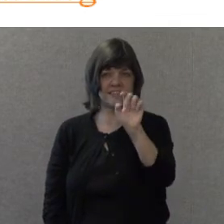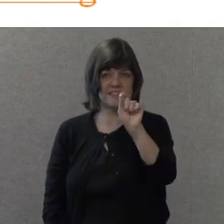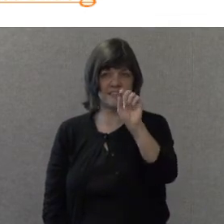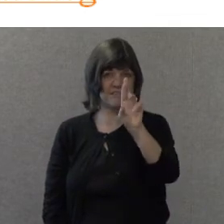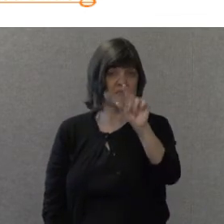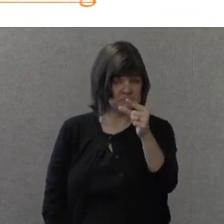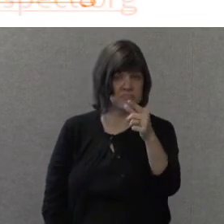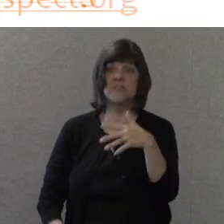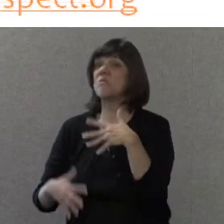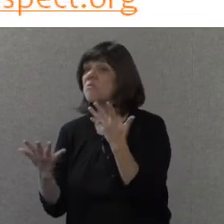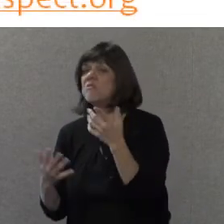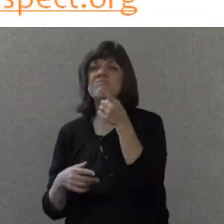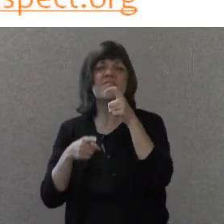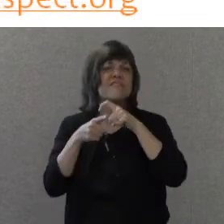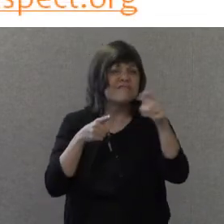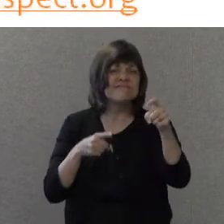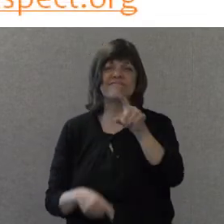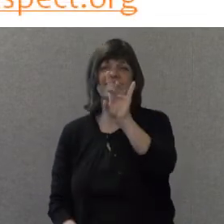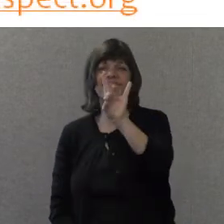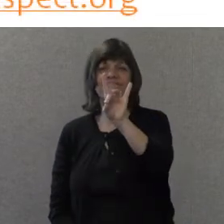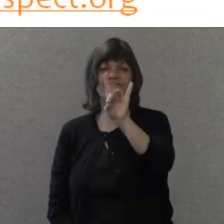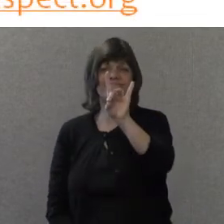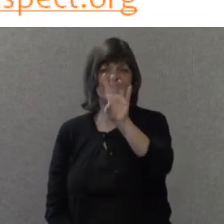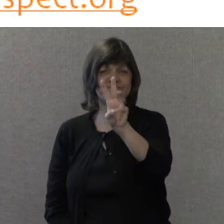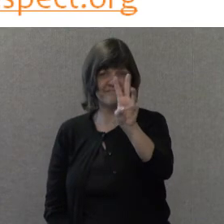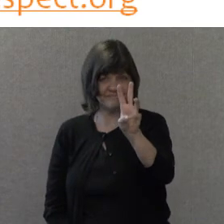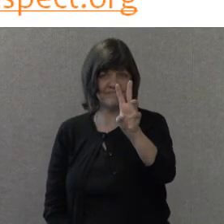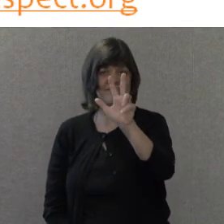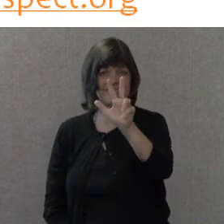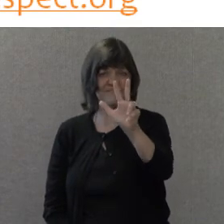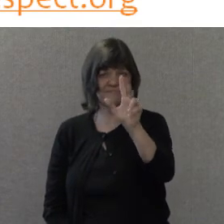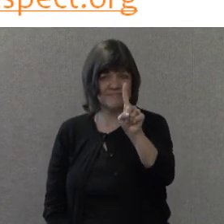www.thehotline.org. You can also call